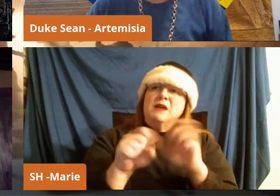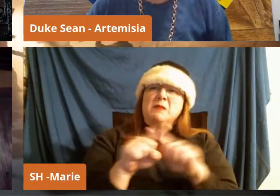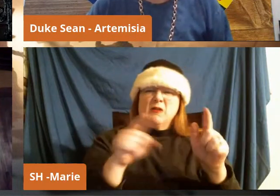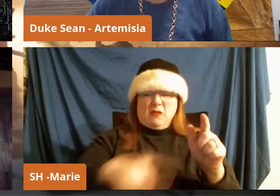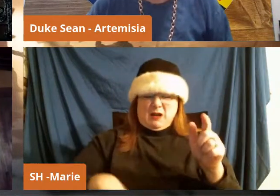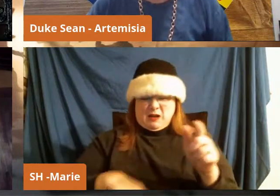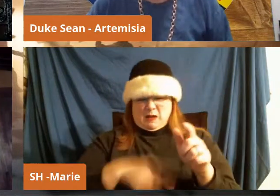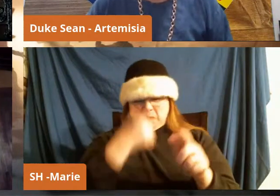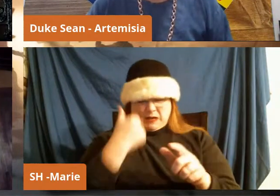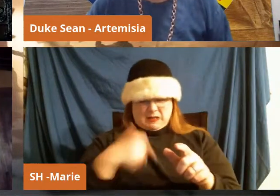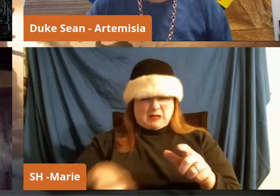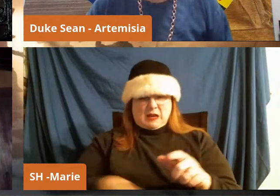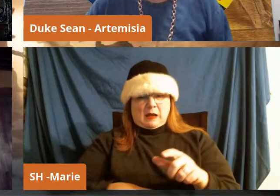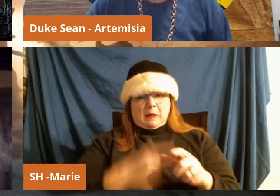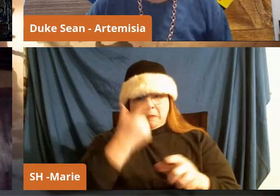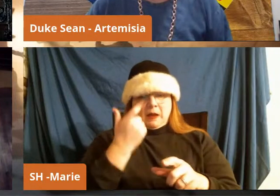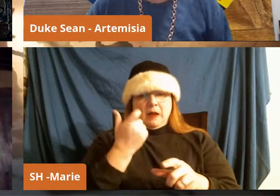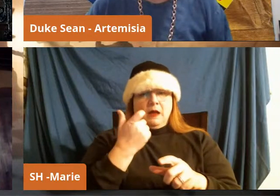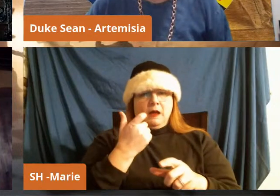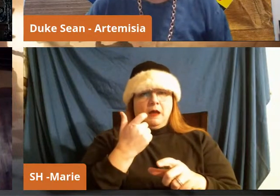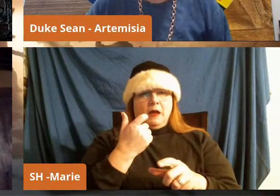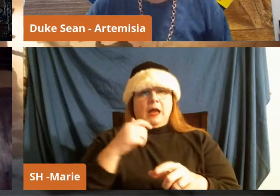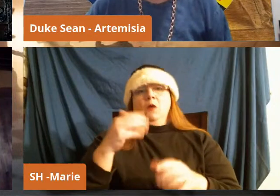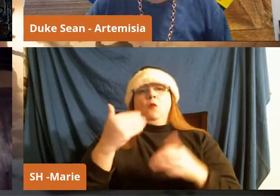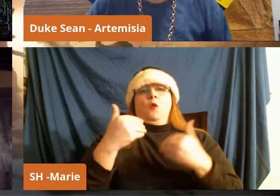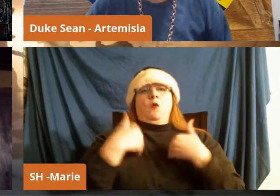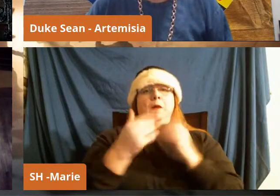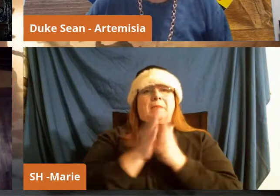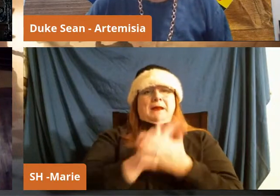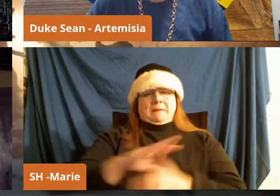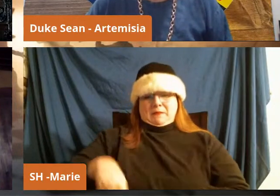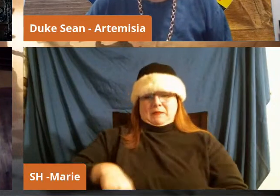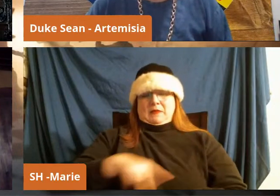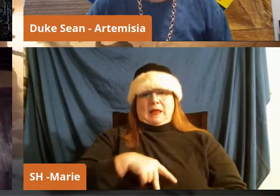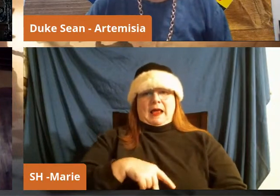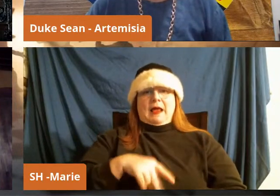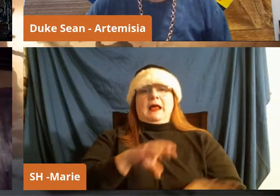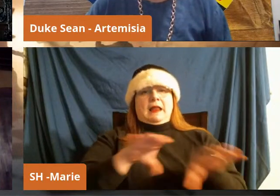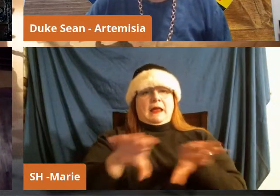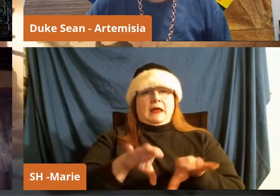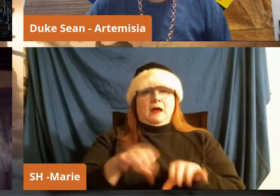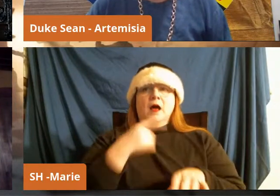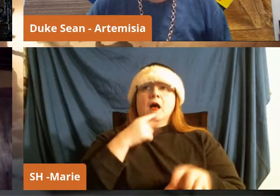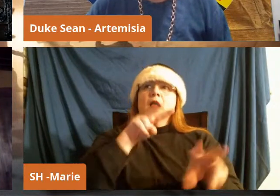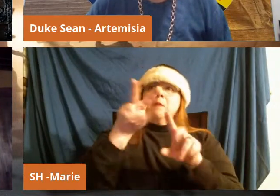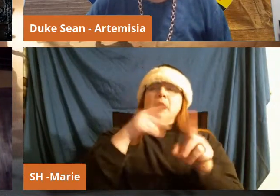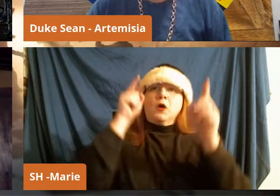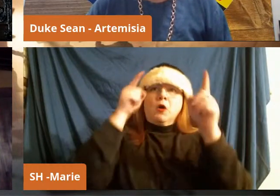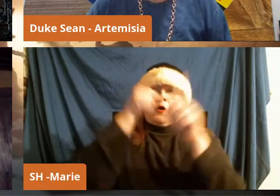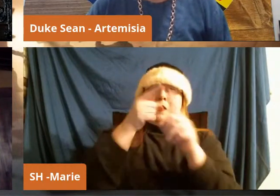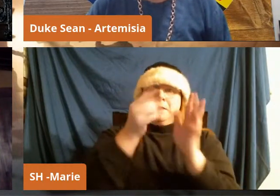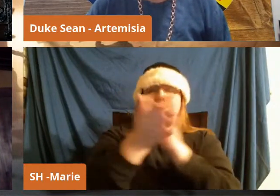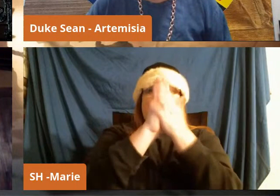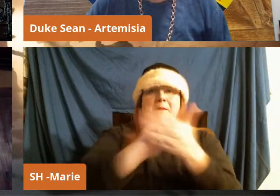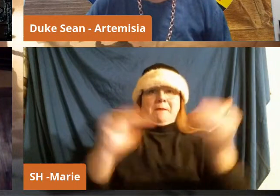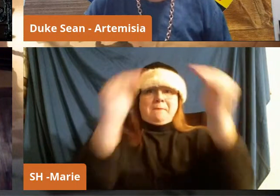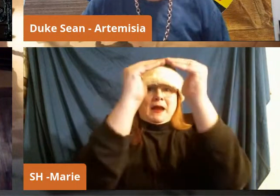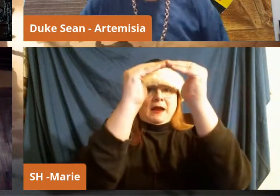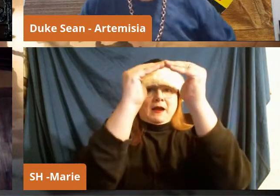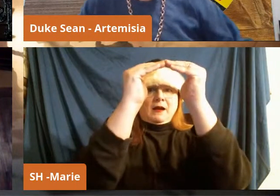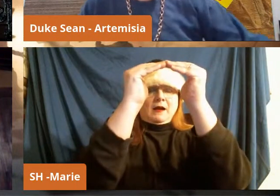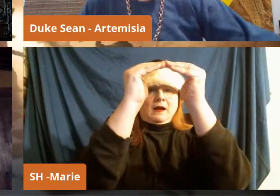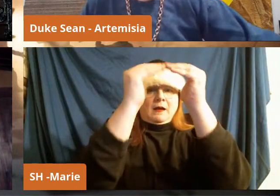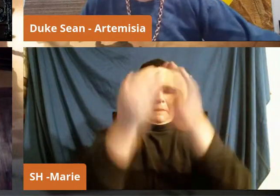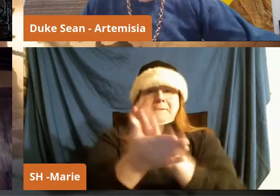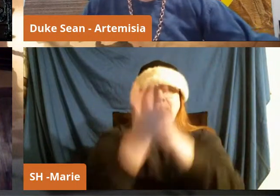knight just to be a knight. I want to be a knight because I want to be knightly, right? So that was my goal. I told her, I was like, look, my goal is to become a peer. My goal is to be